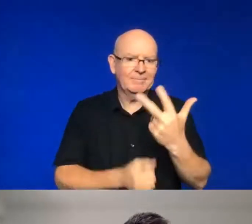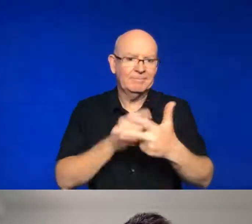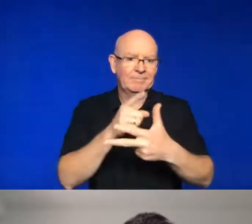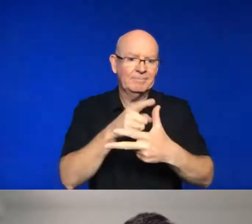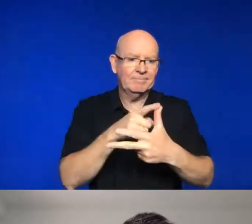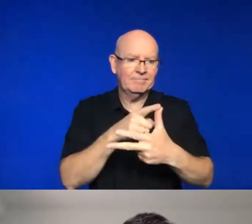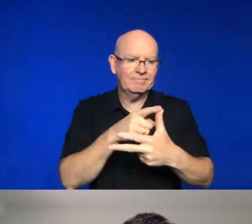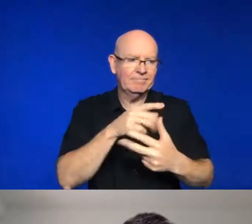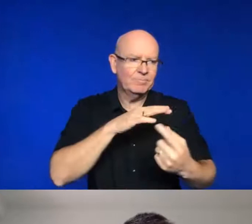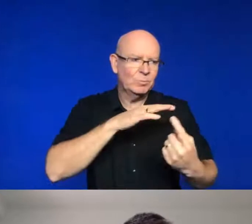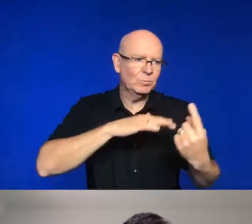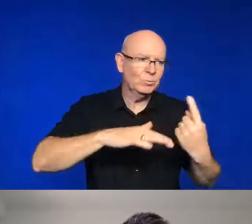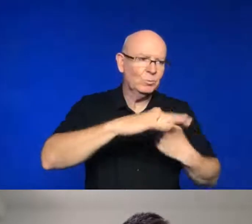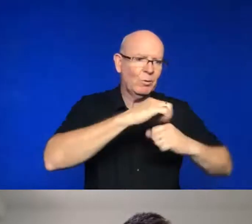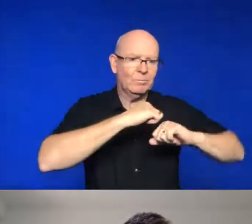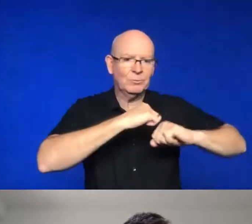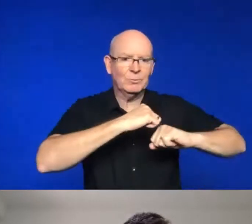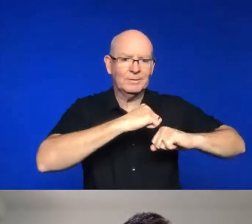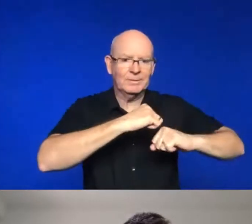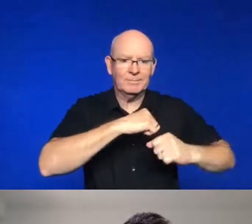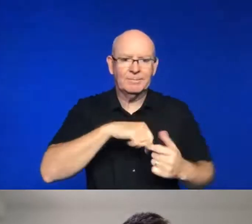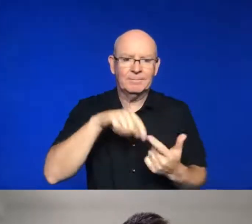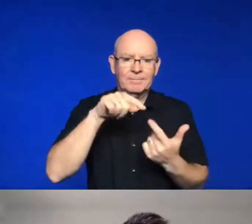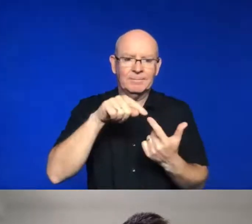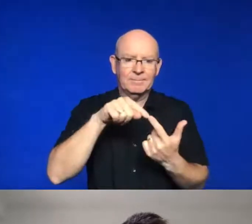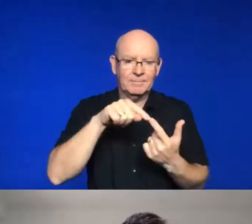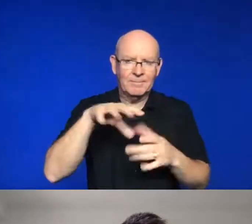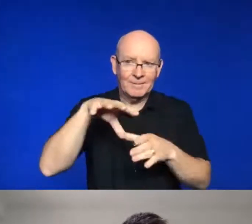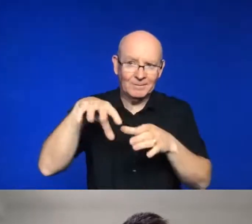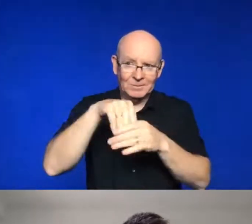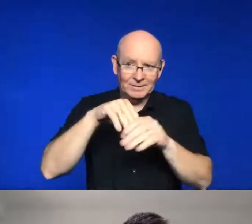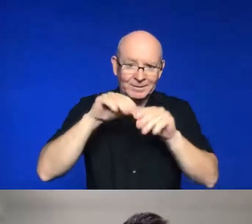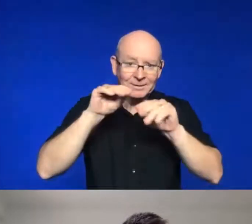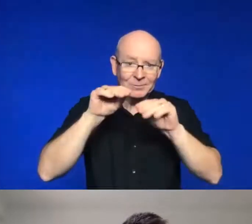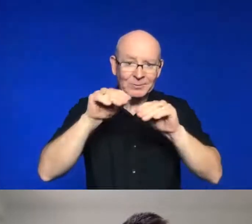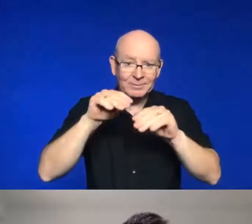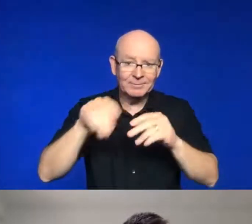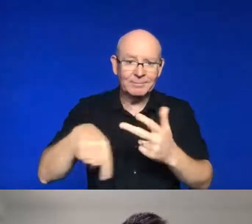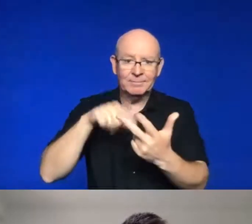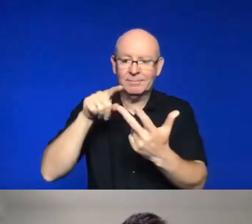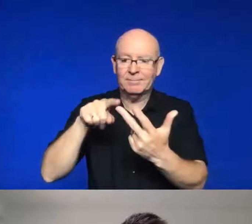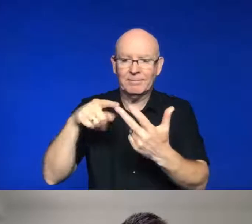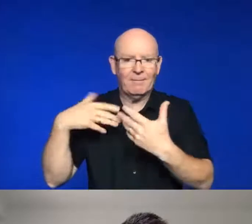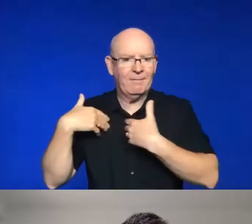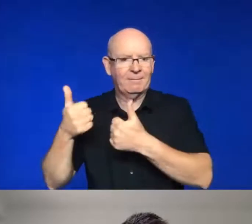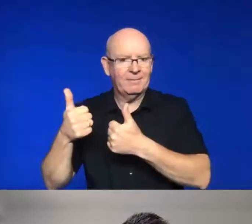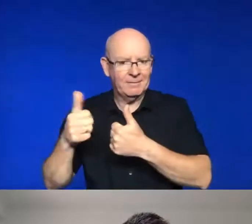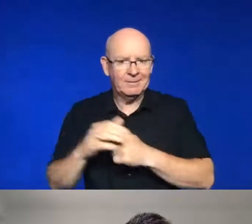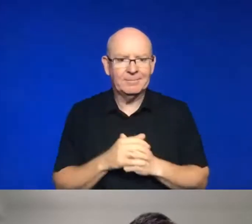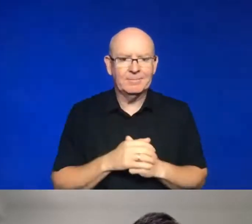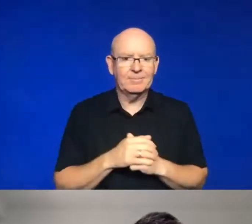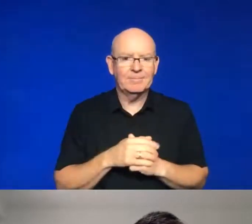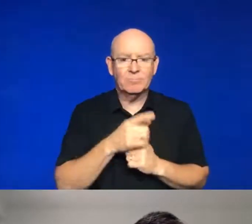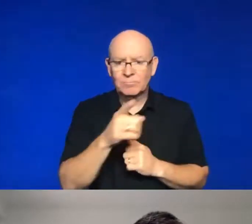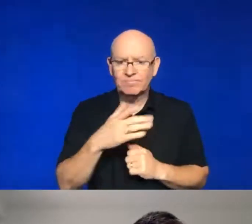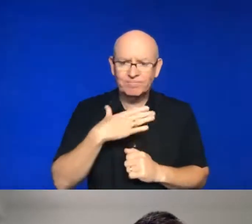If you would like to ask a question to the presenters, you can use comment box, and we will try our